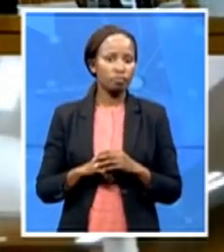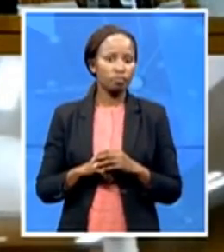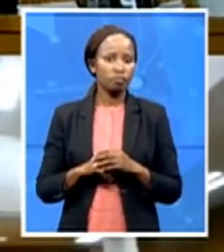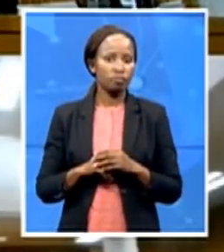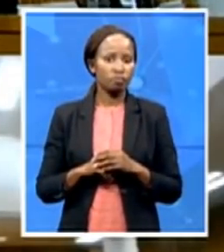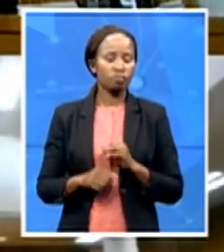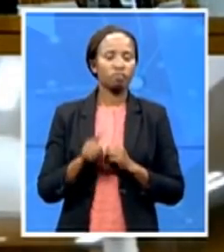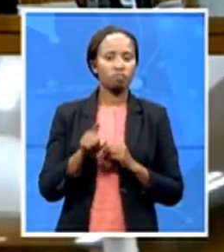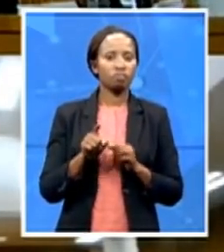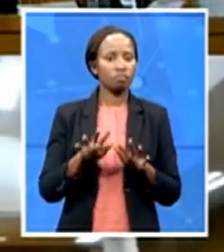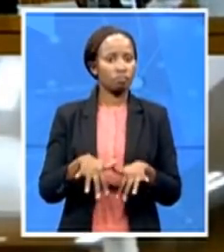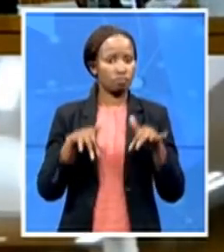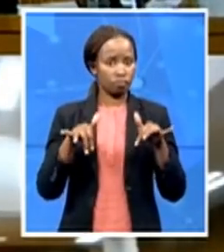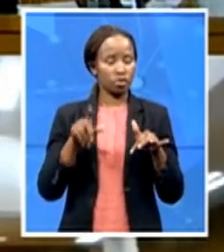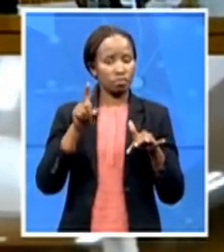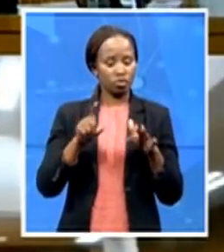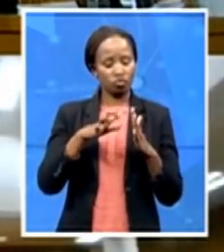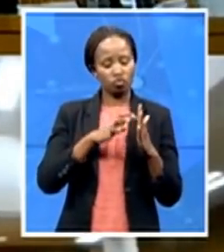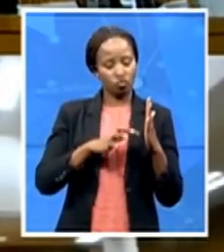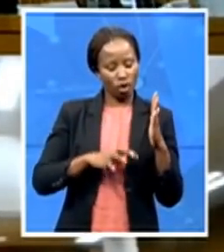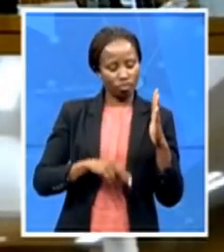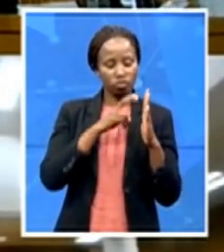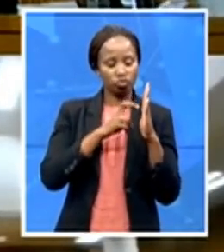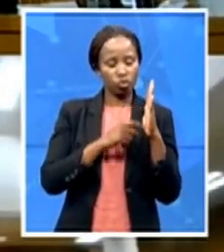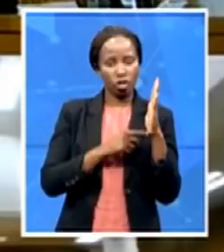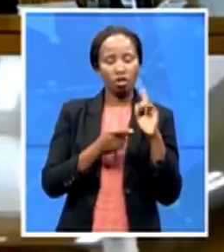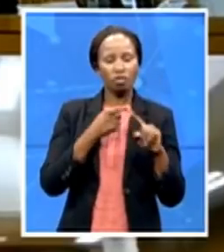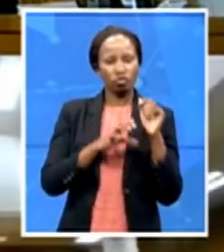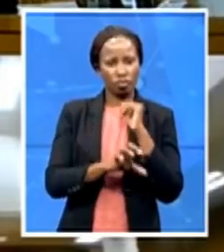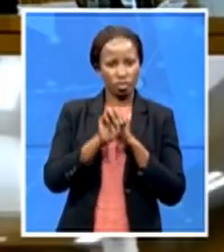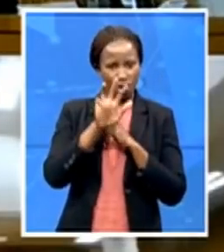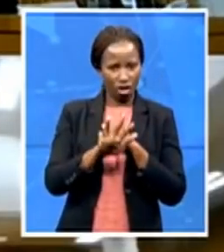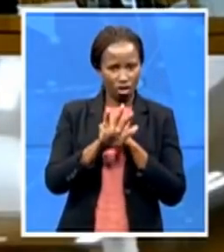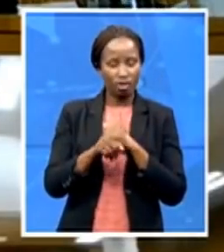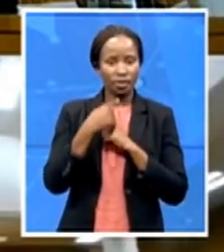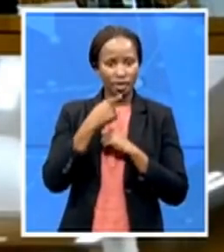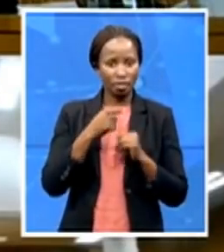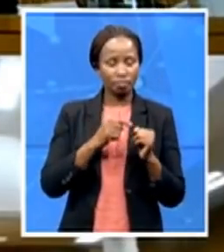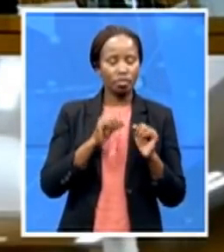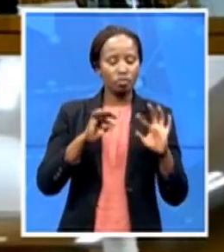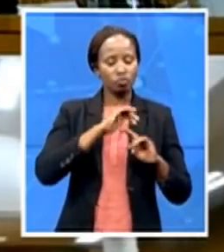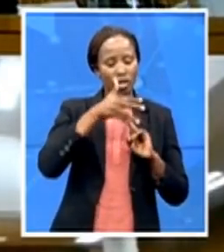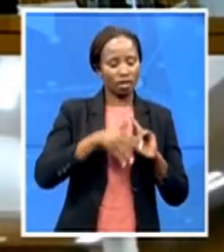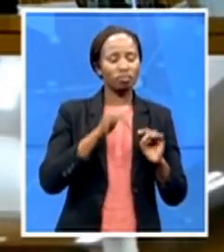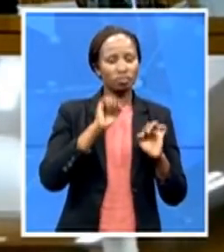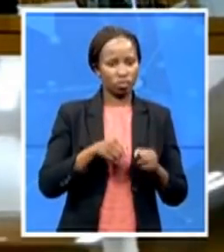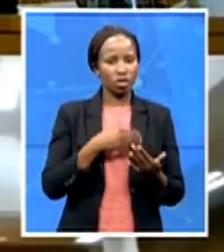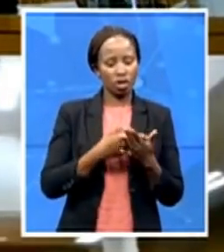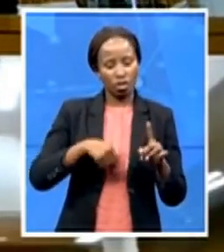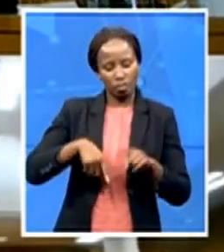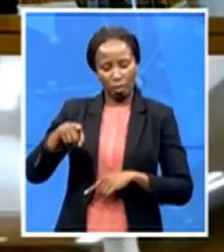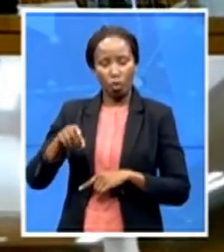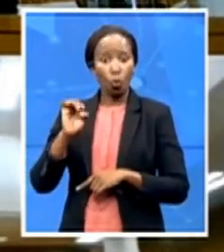which Chapter 9 office bearers may be removed from office, to qualify the terms misconduct, incompetence, and